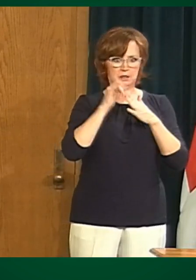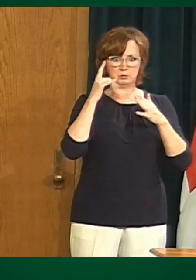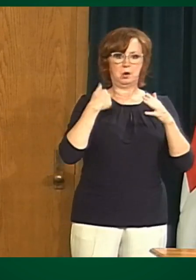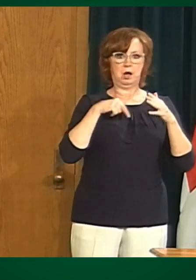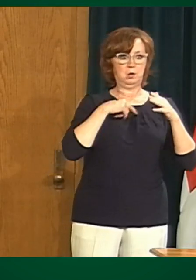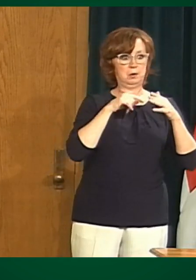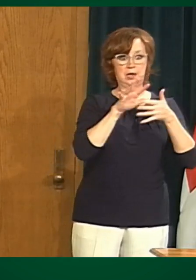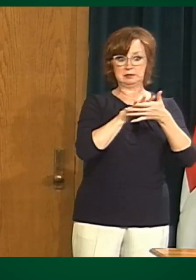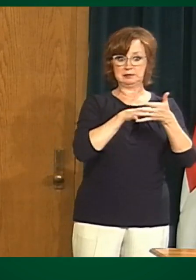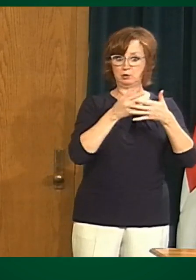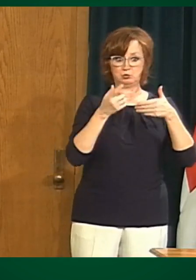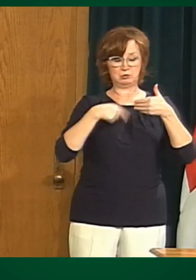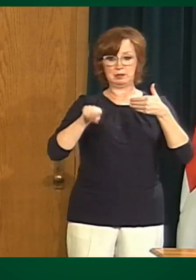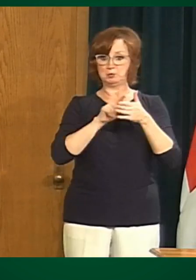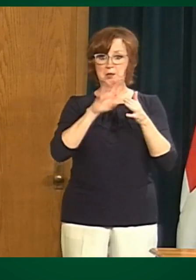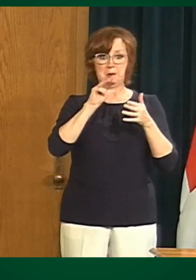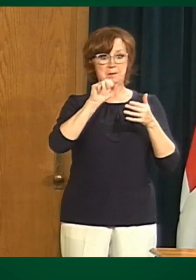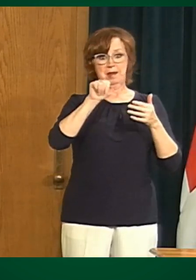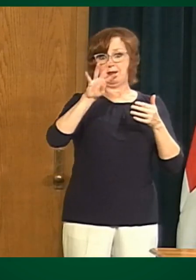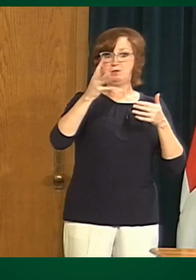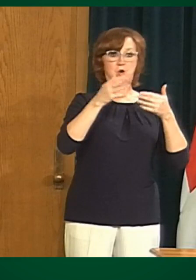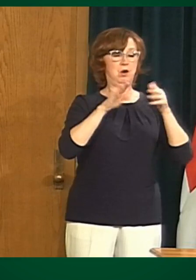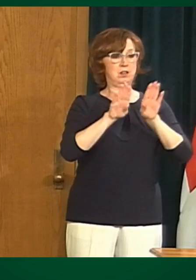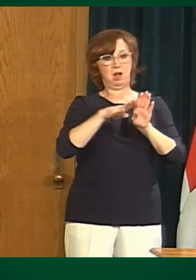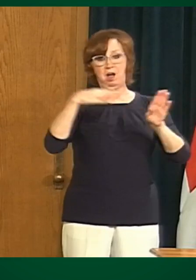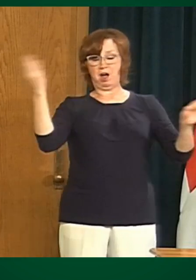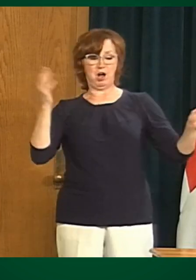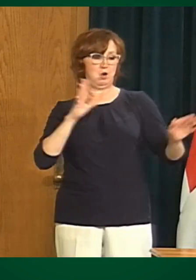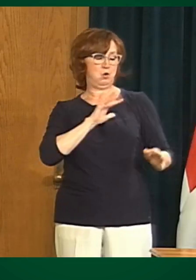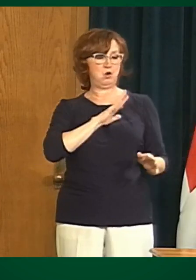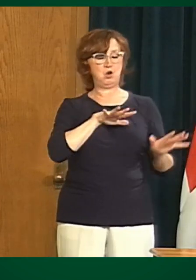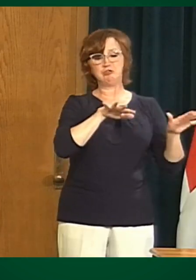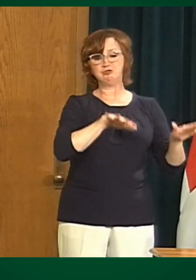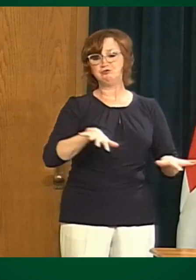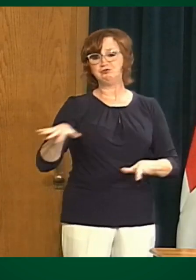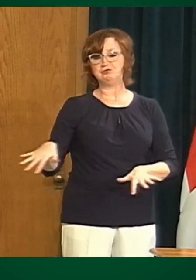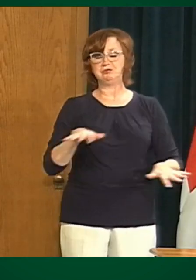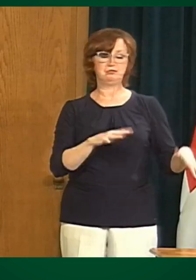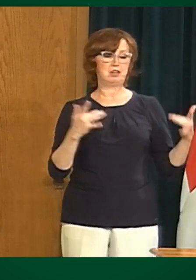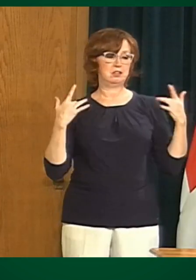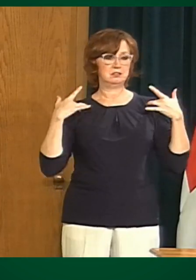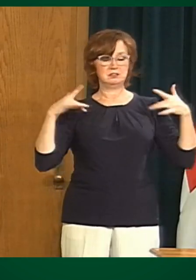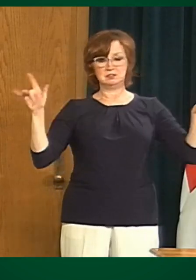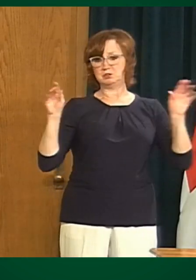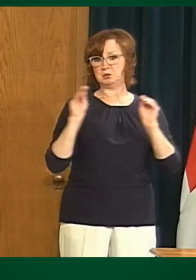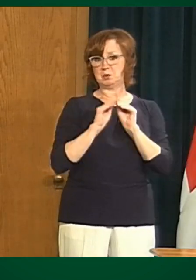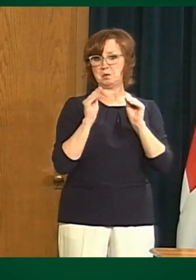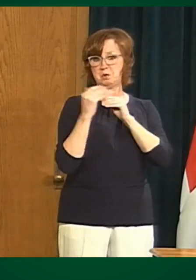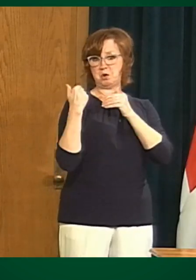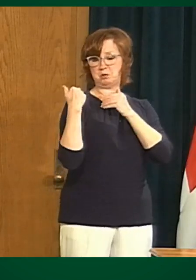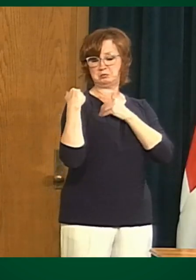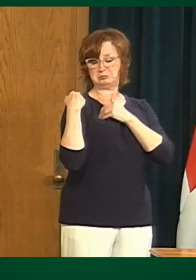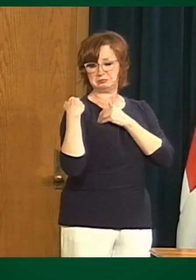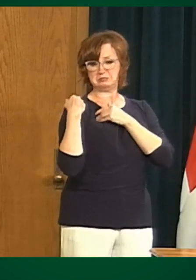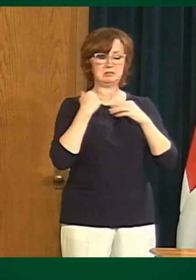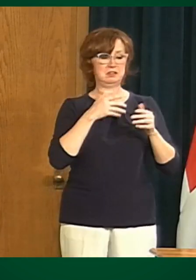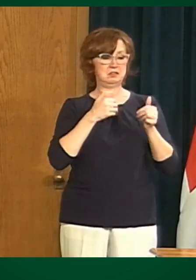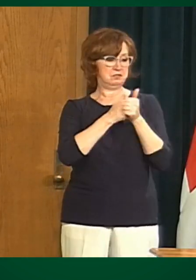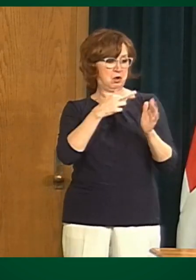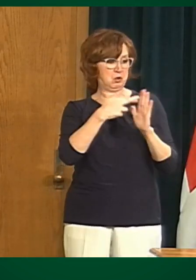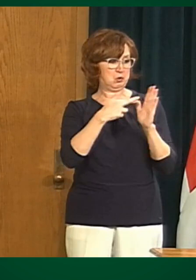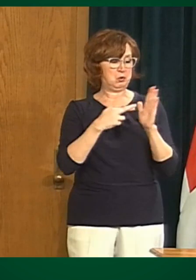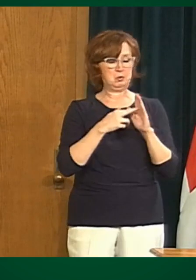the Reopen Saskatchewan plan as a signal to relax your personal responsibility to maintain good physical distancing